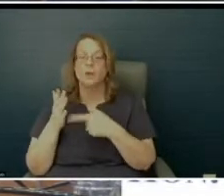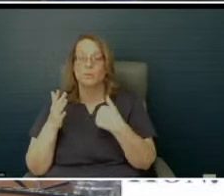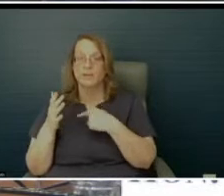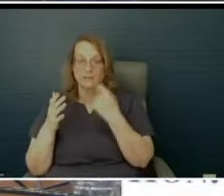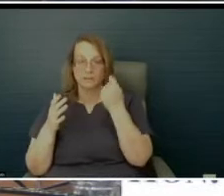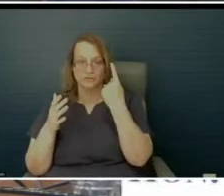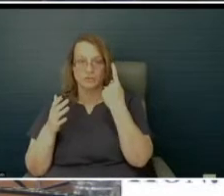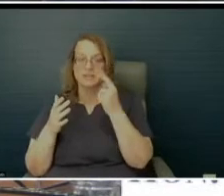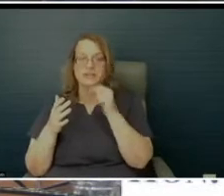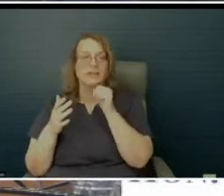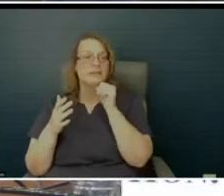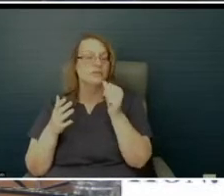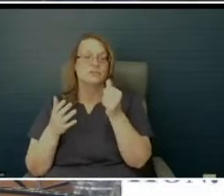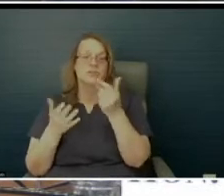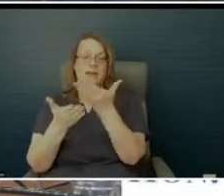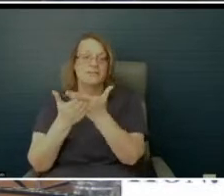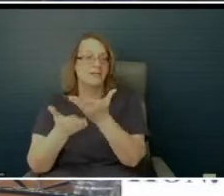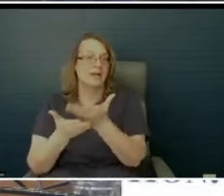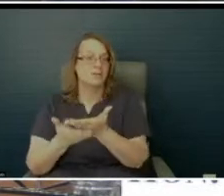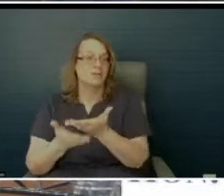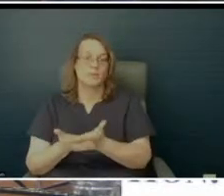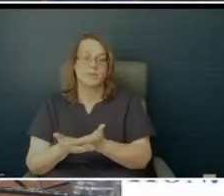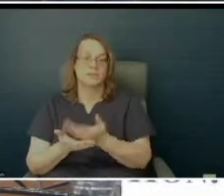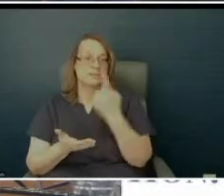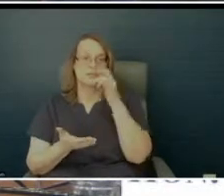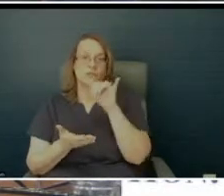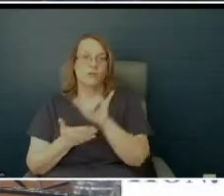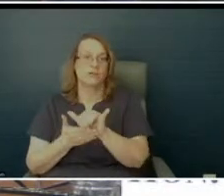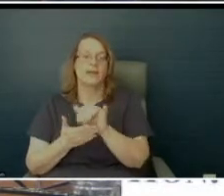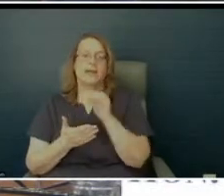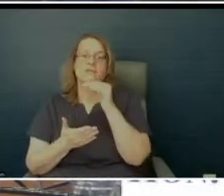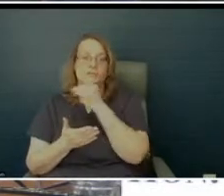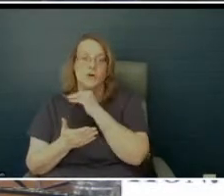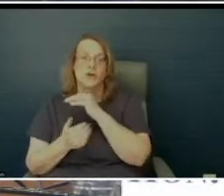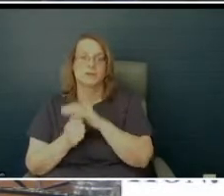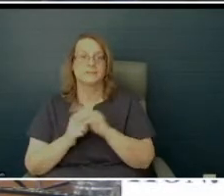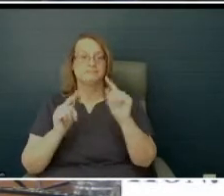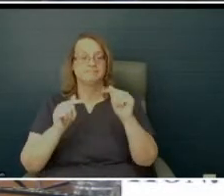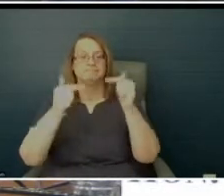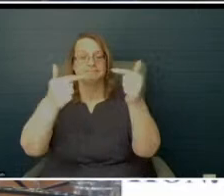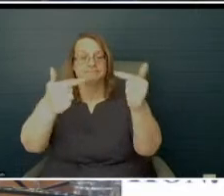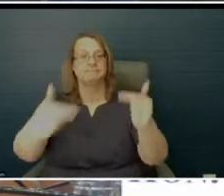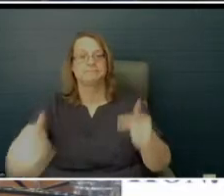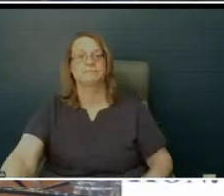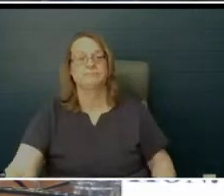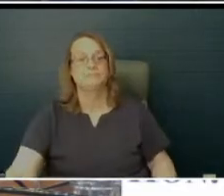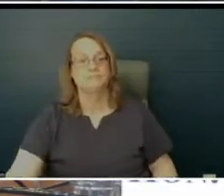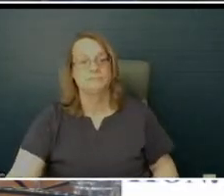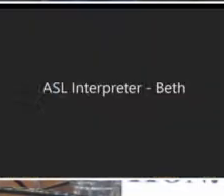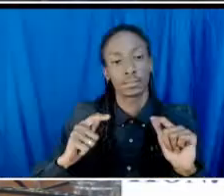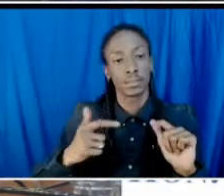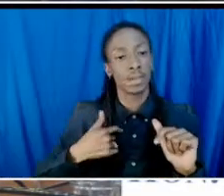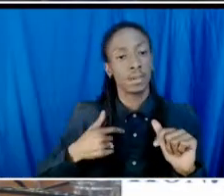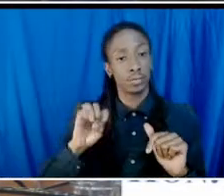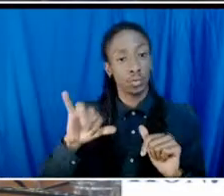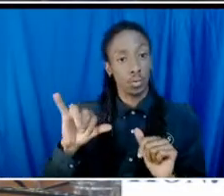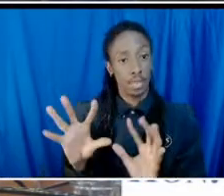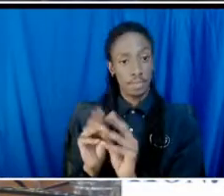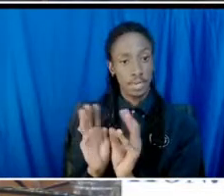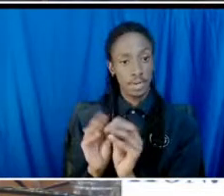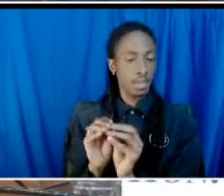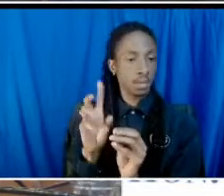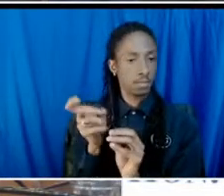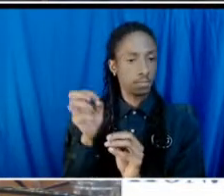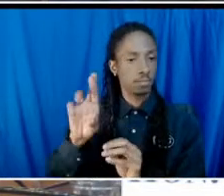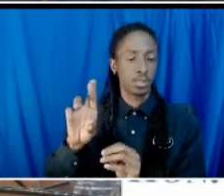not a factual basis for the fraud assertions that are being made. So at this meeting, Mr. Donahue and I